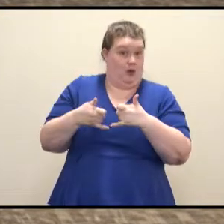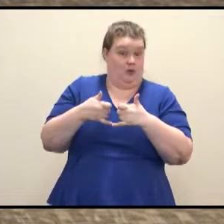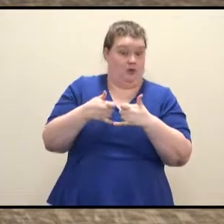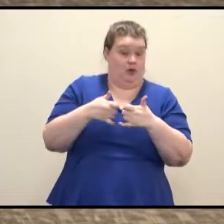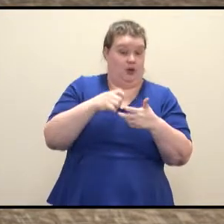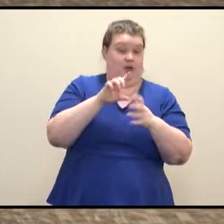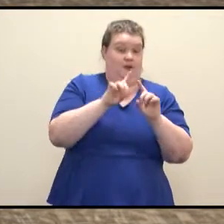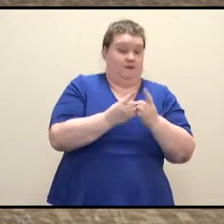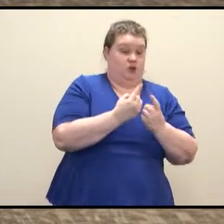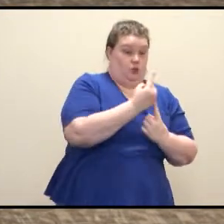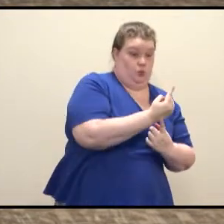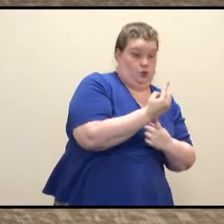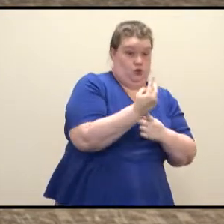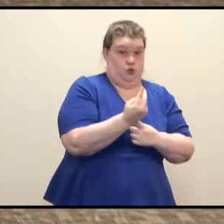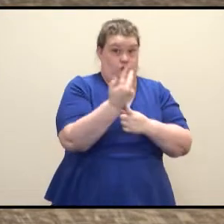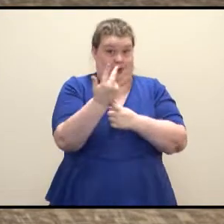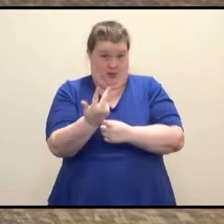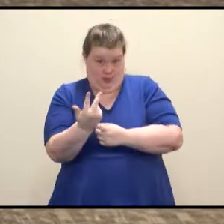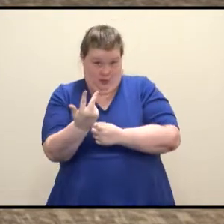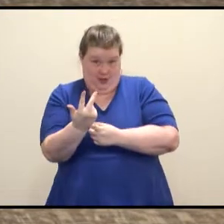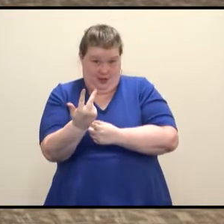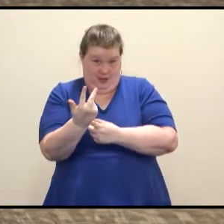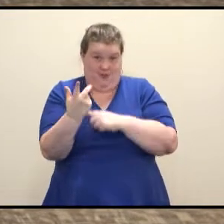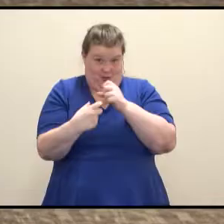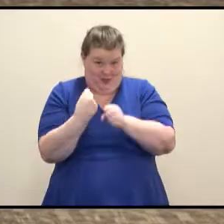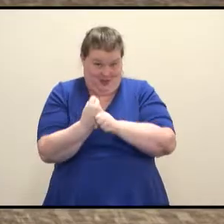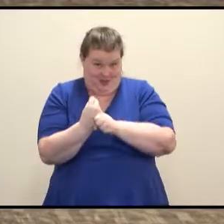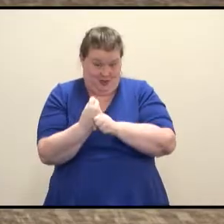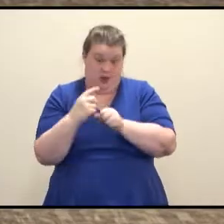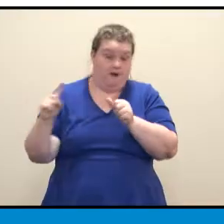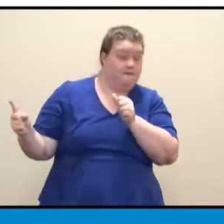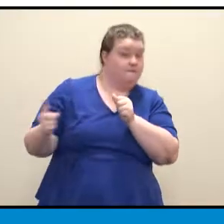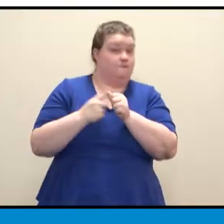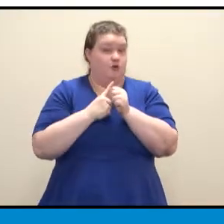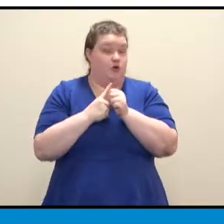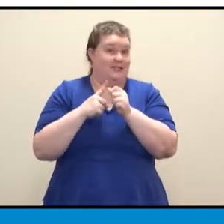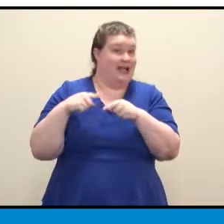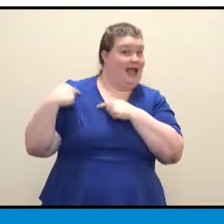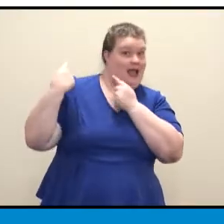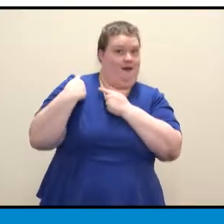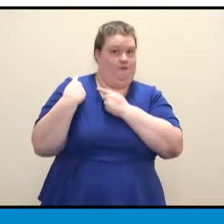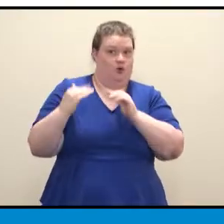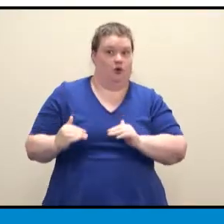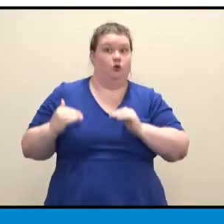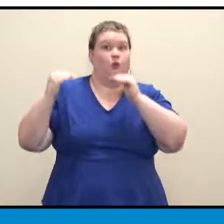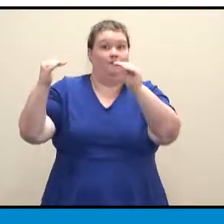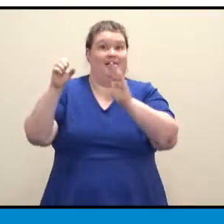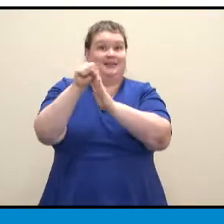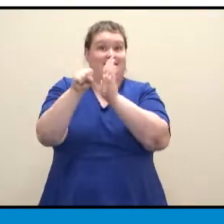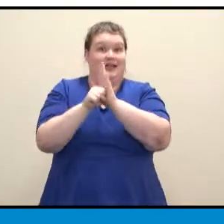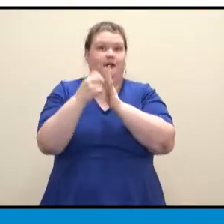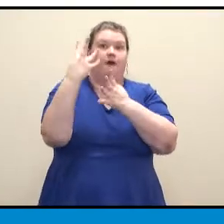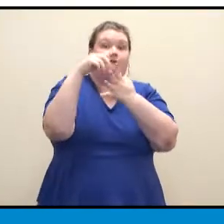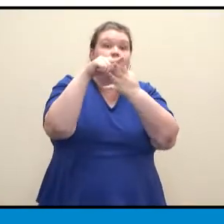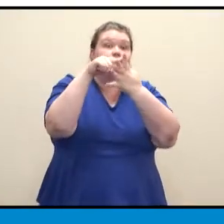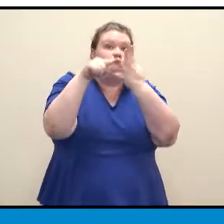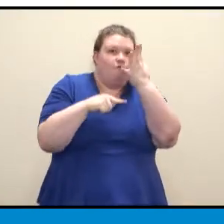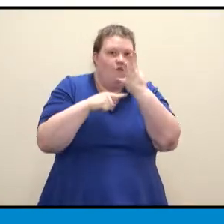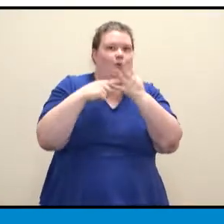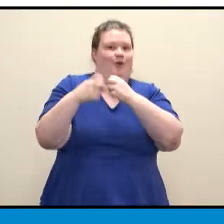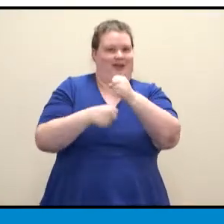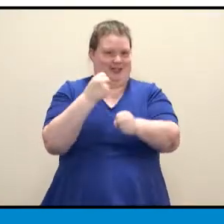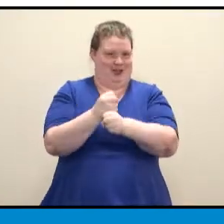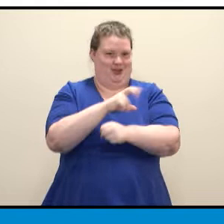consecutive years, his first Waco ISD student ever to advance to state for 4 consecutive years of VASE